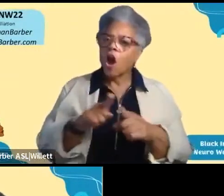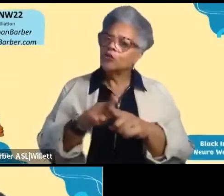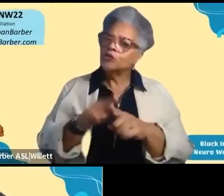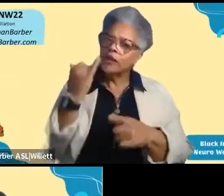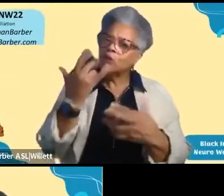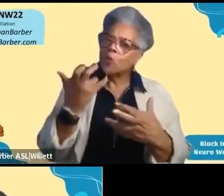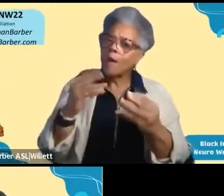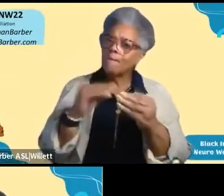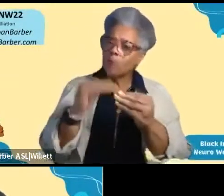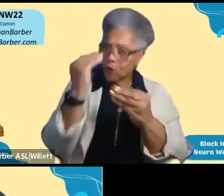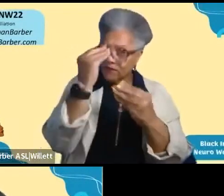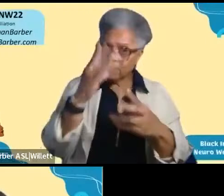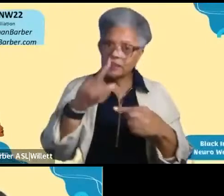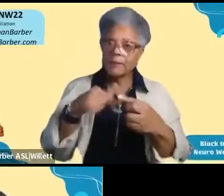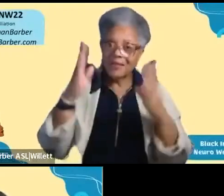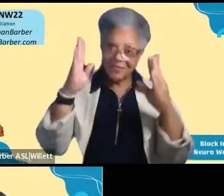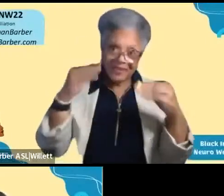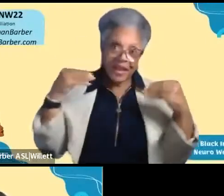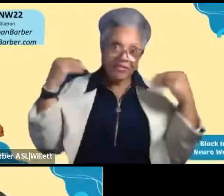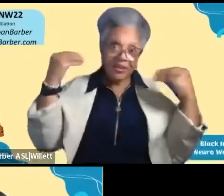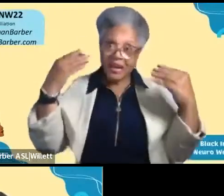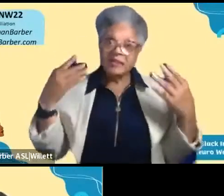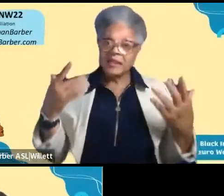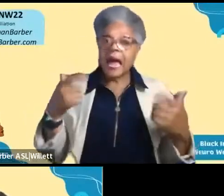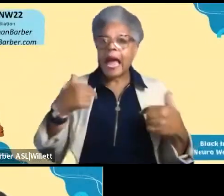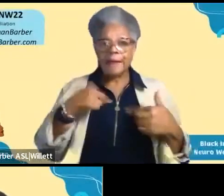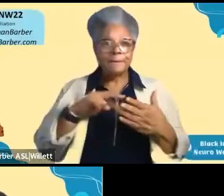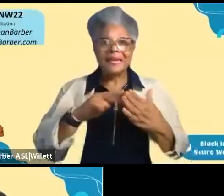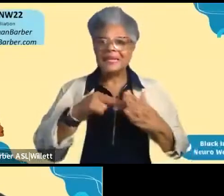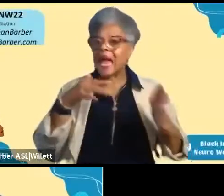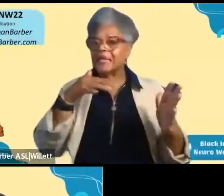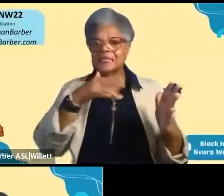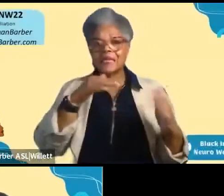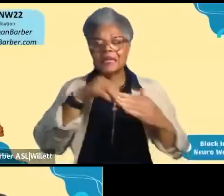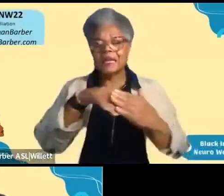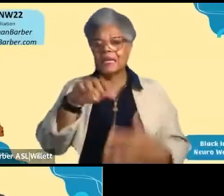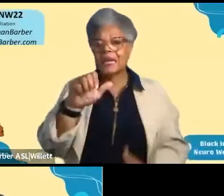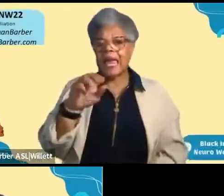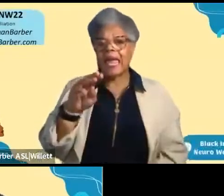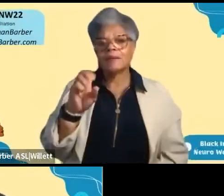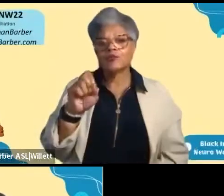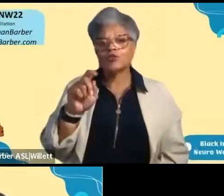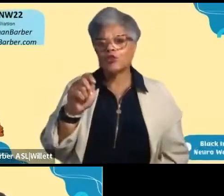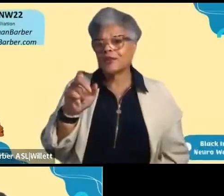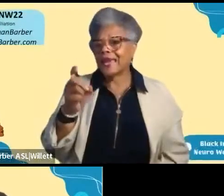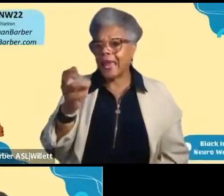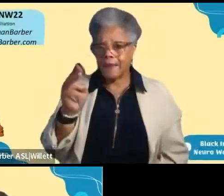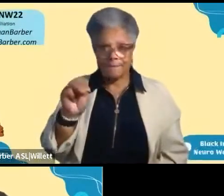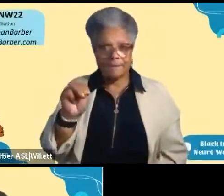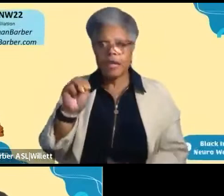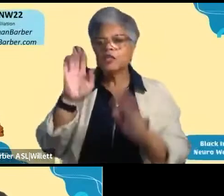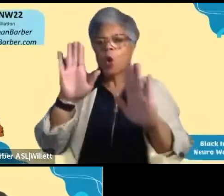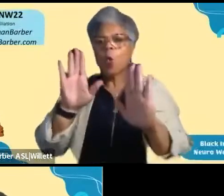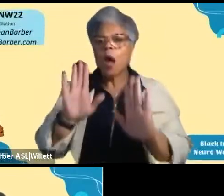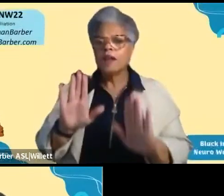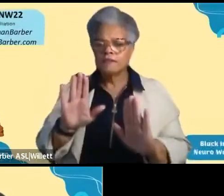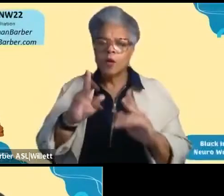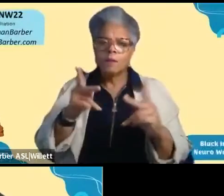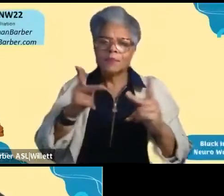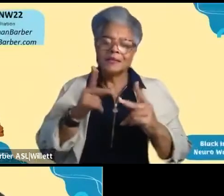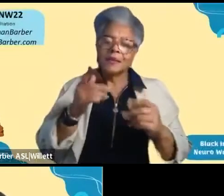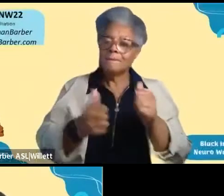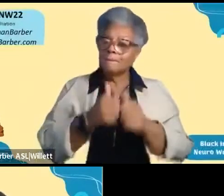want more information about the Netherlands, and I mean, like, I studied in Amsterdam, and Amsterdam is wonderful. And, you know, most